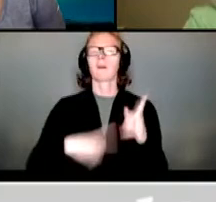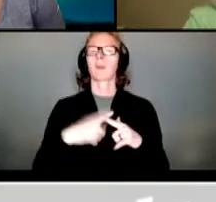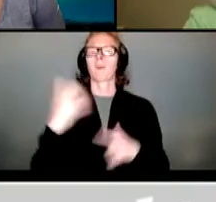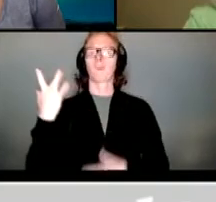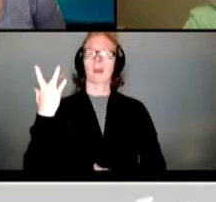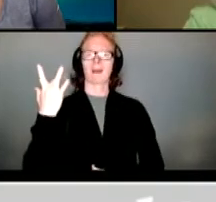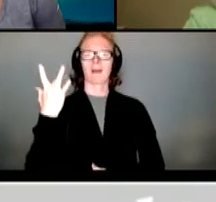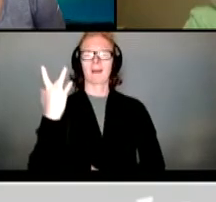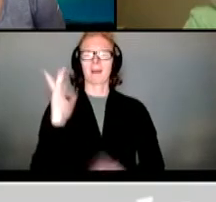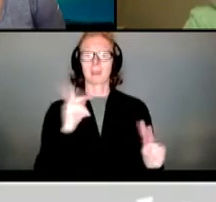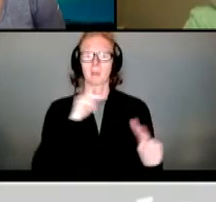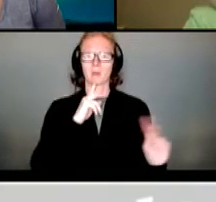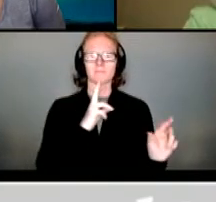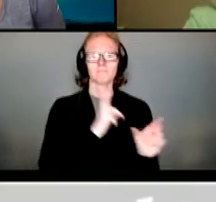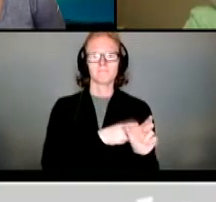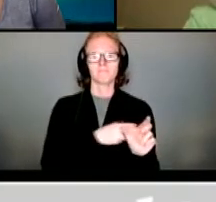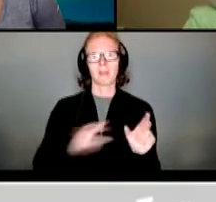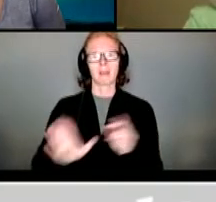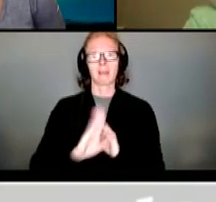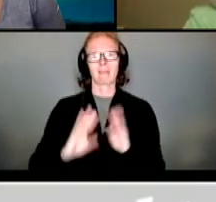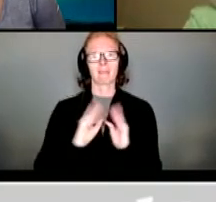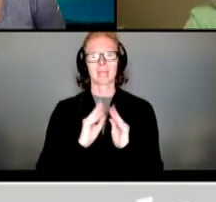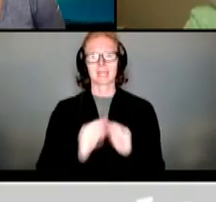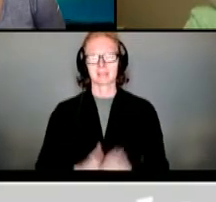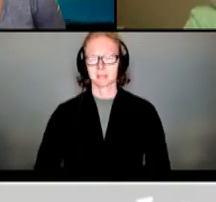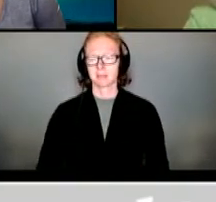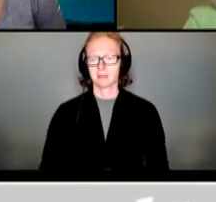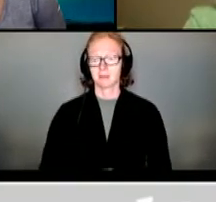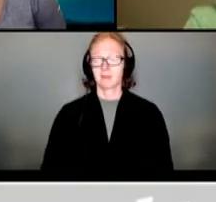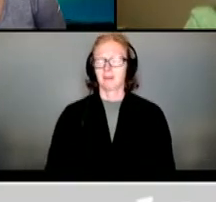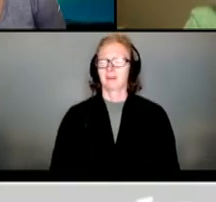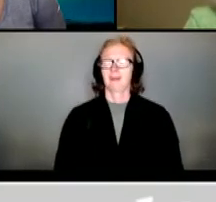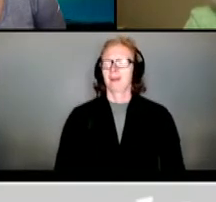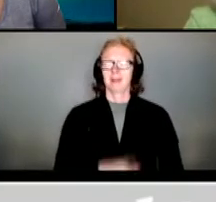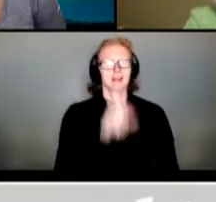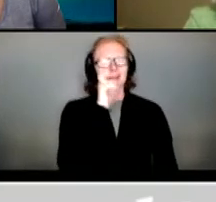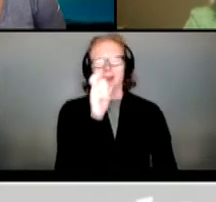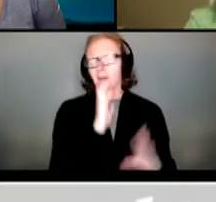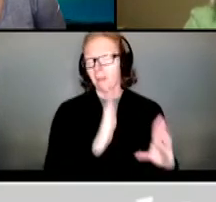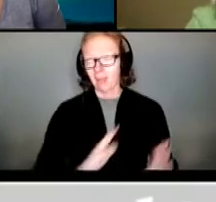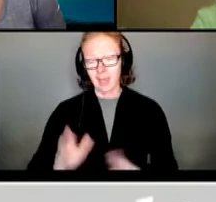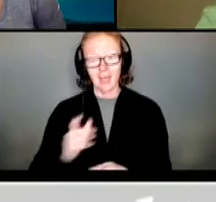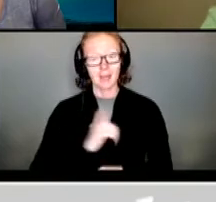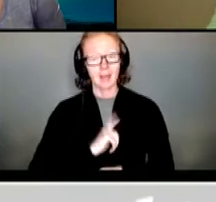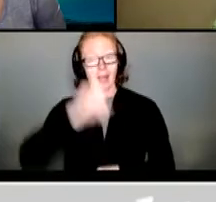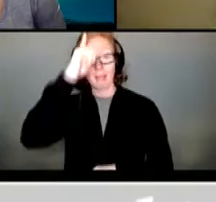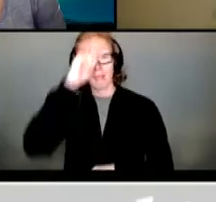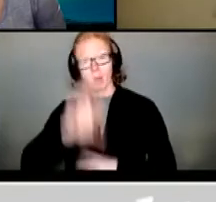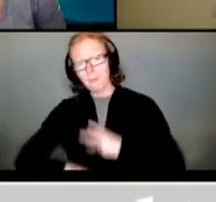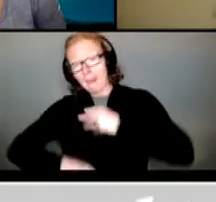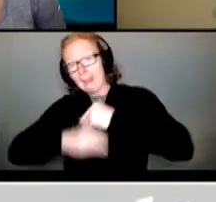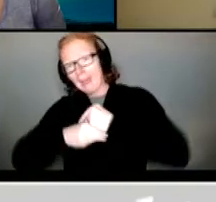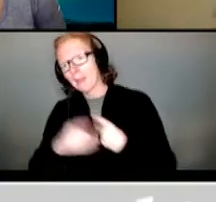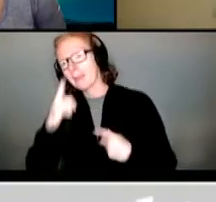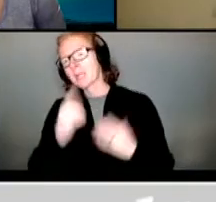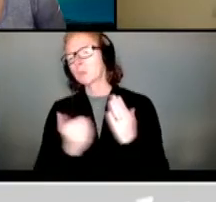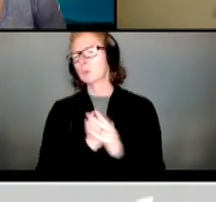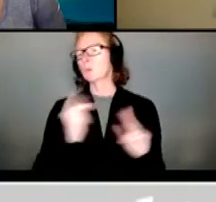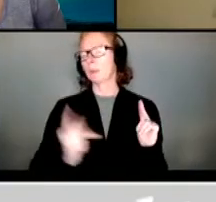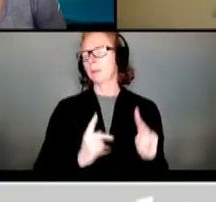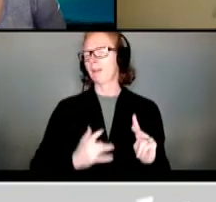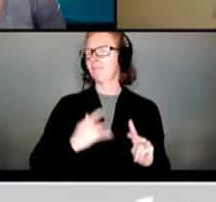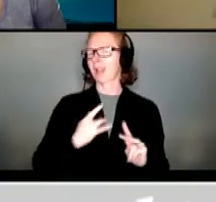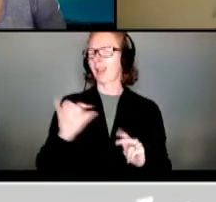folks should come to their meetings. I know that this wasn't planned at all, but I think because we have new folks, it would be